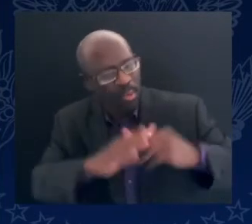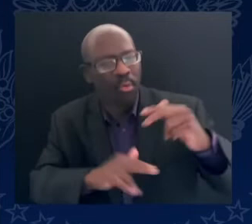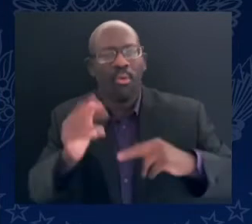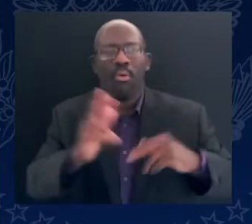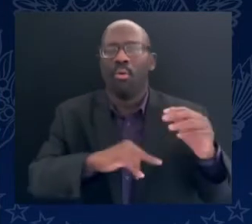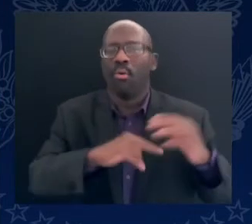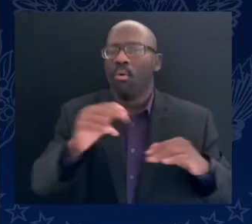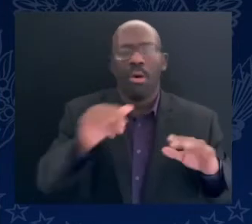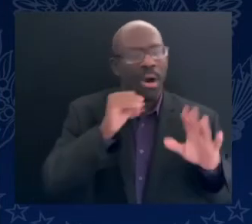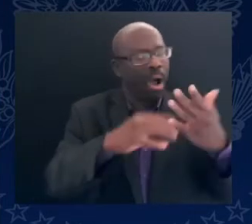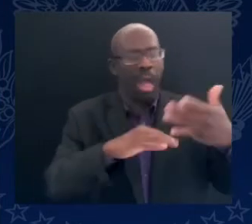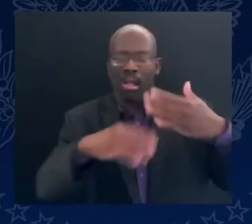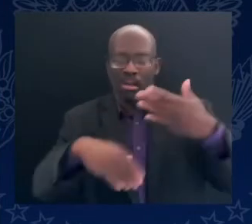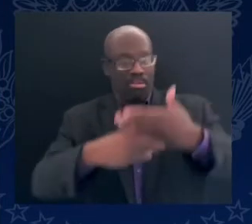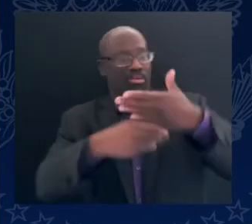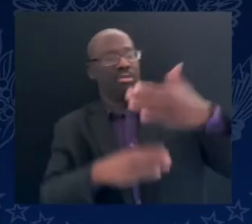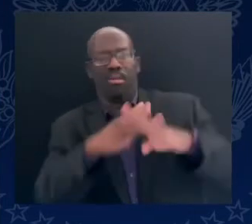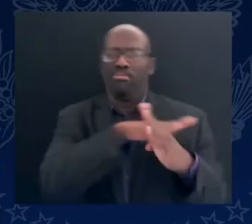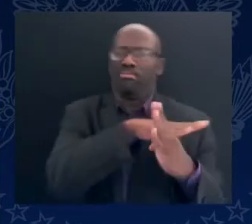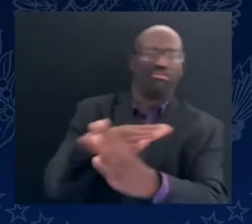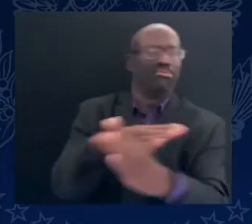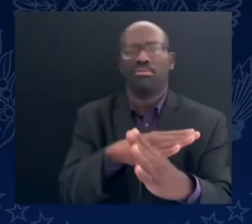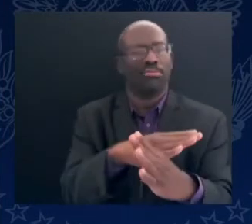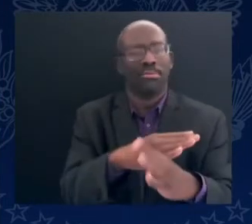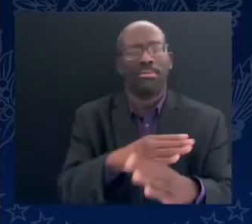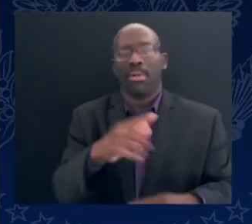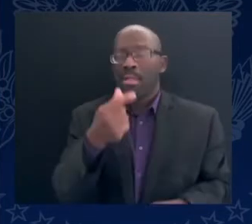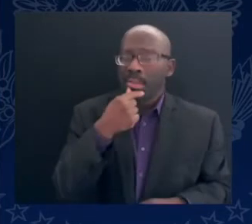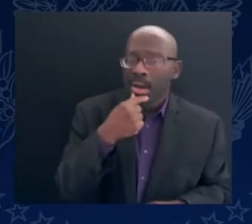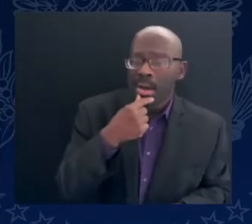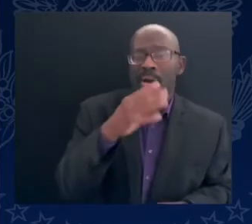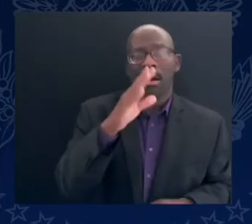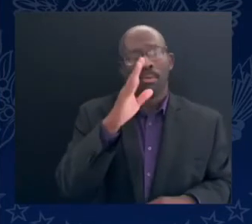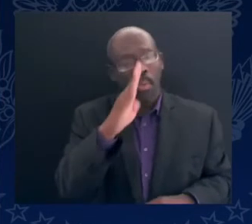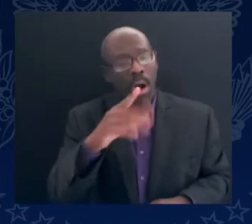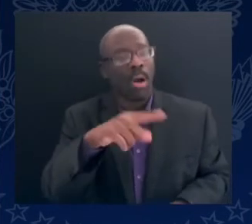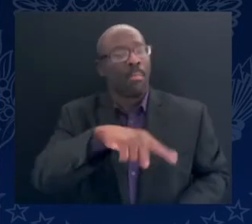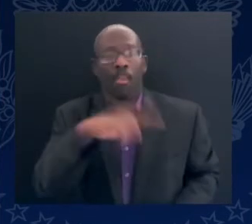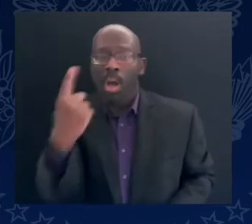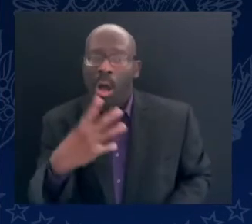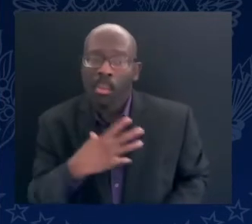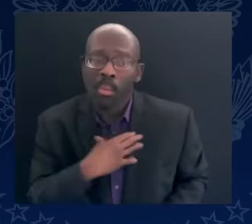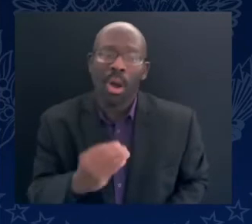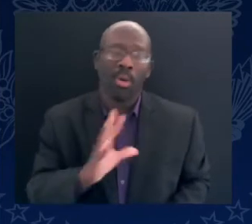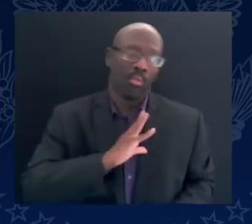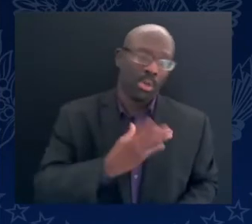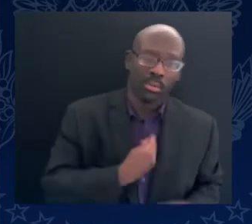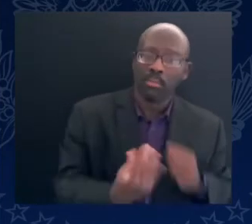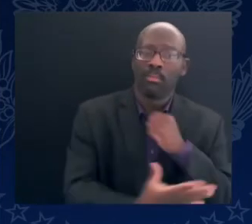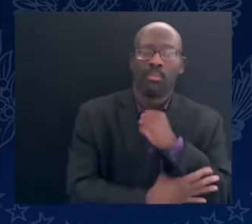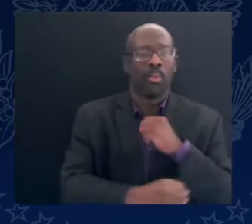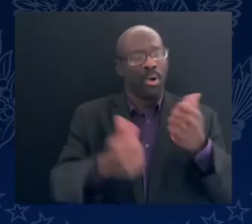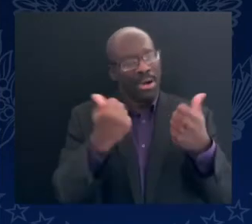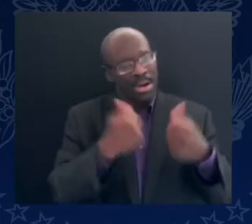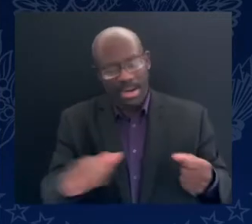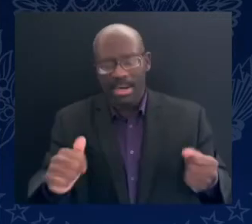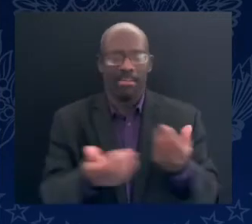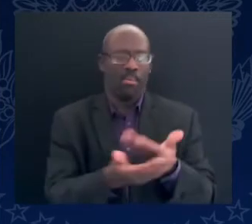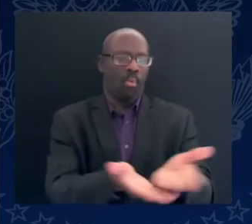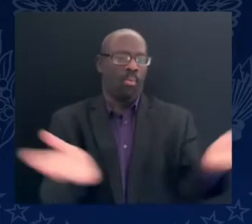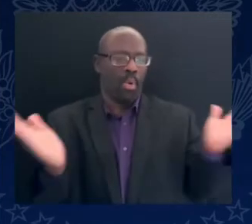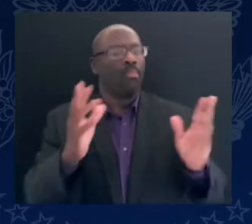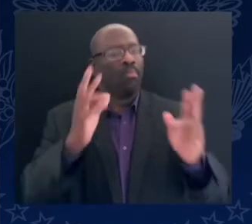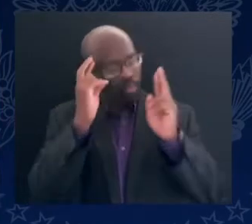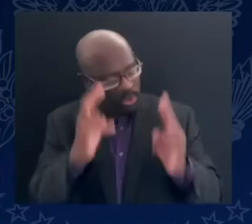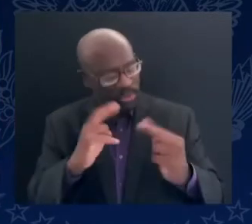gay, straight, black, white, rich or poor, all want to be safe, respected, loved,